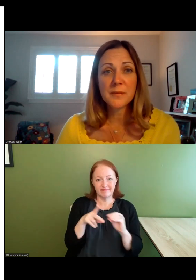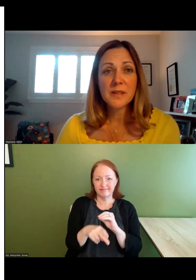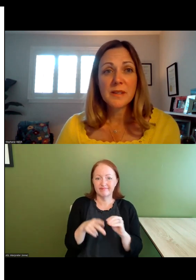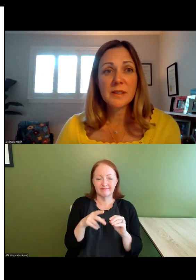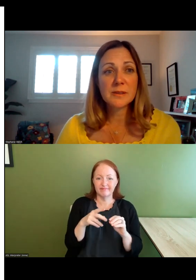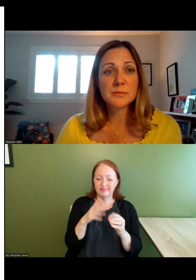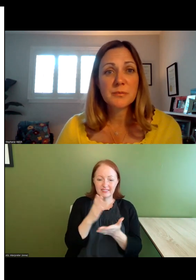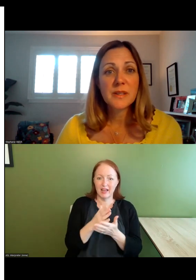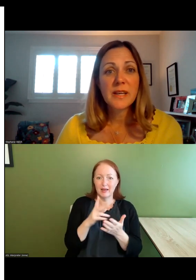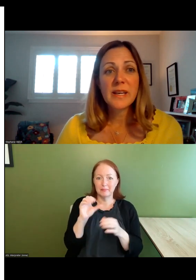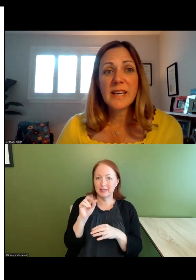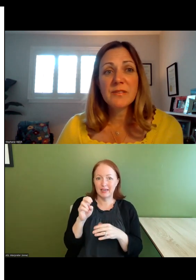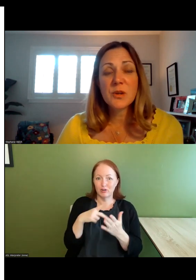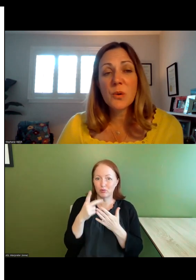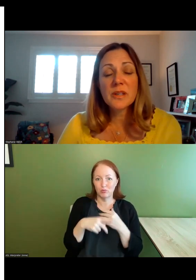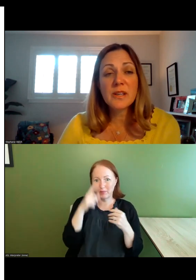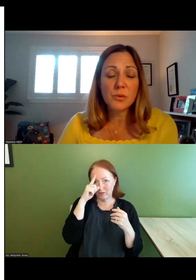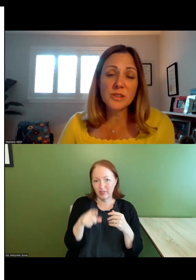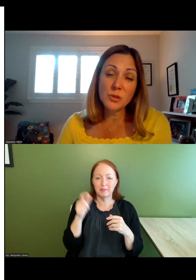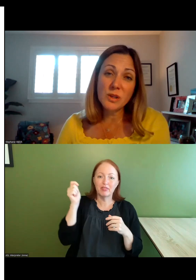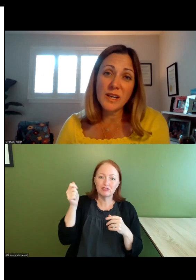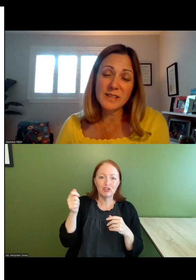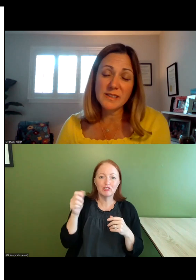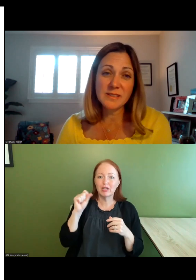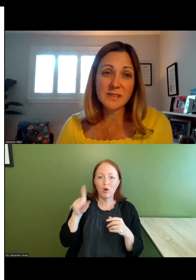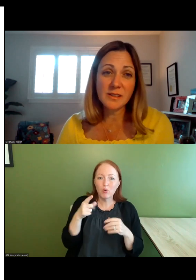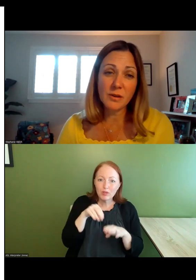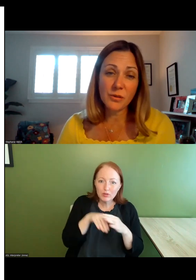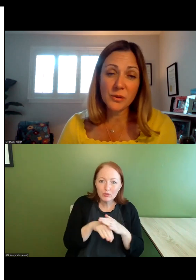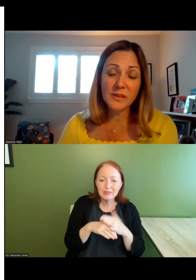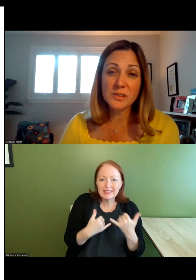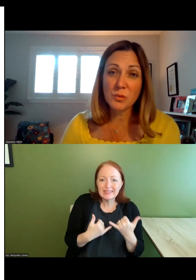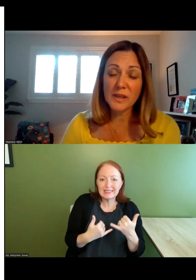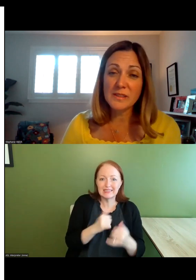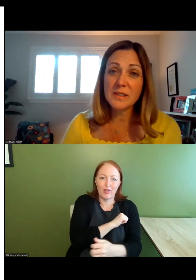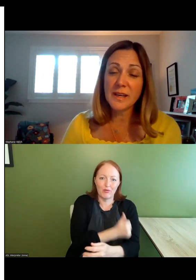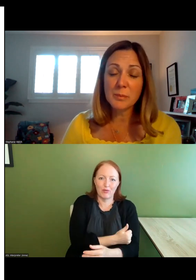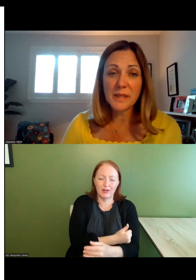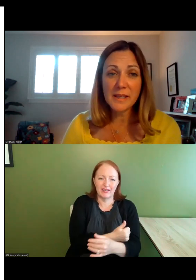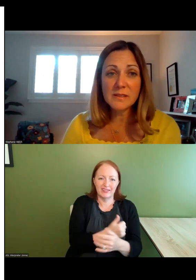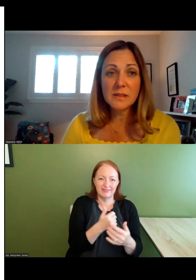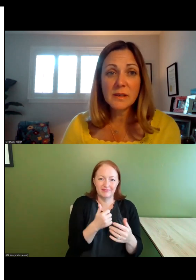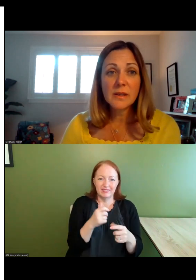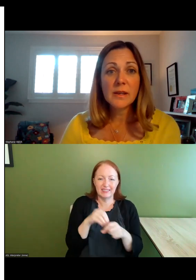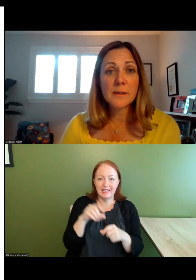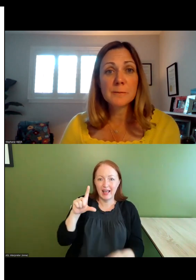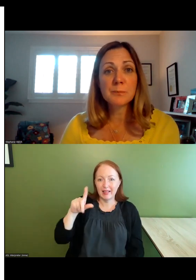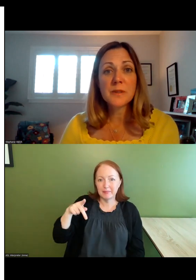program. Again, the court can only utilize existing authority that's granted in